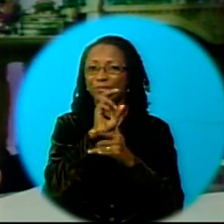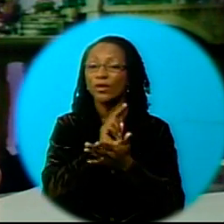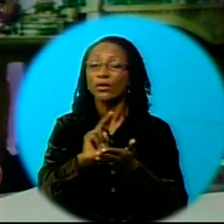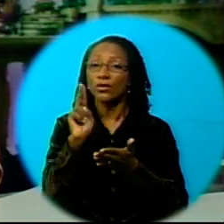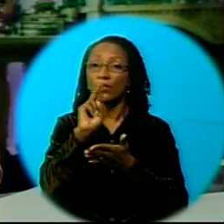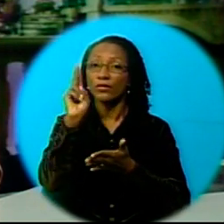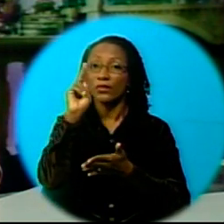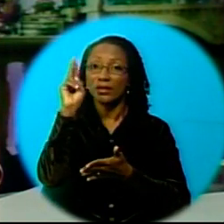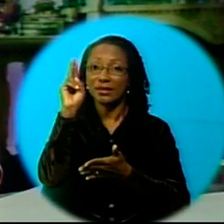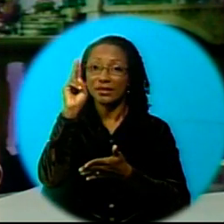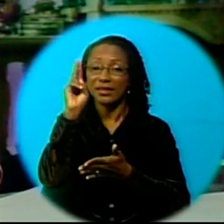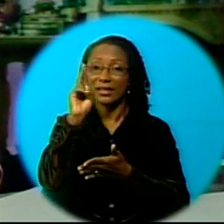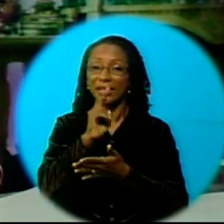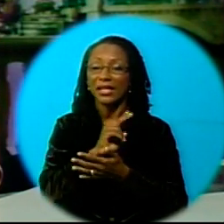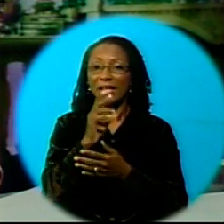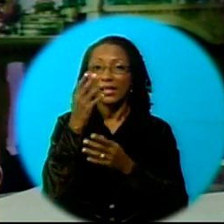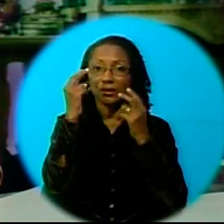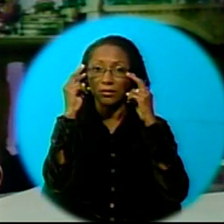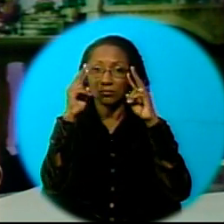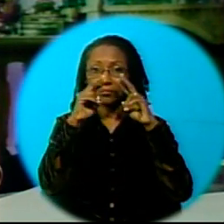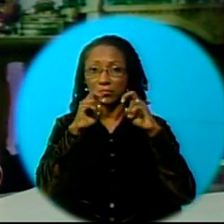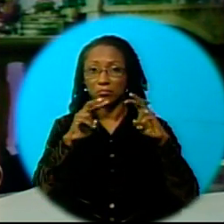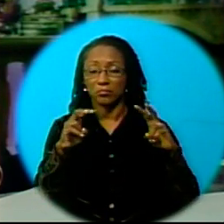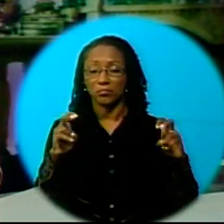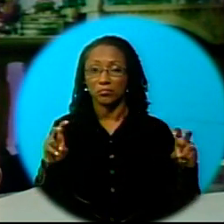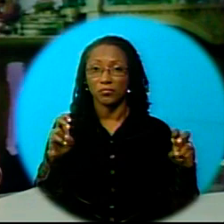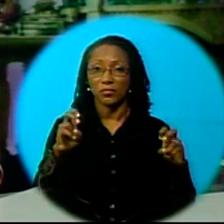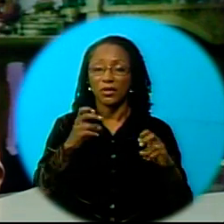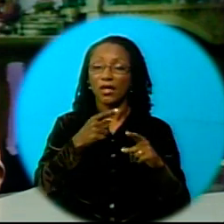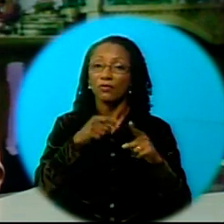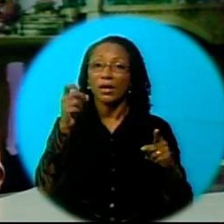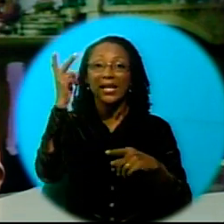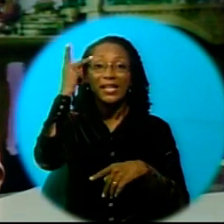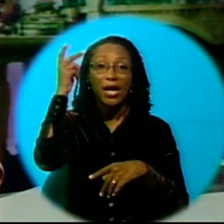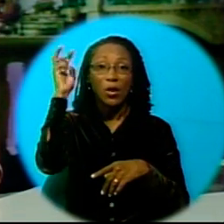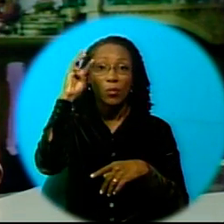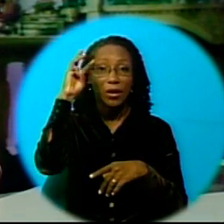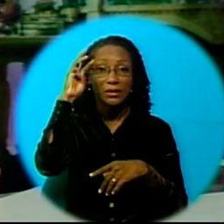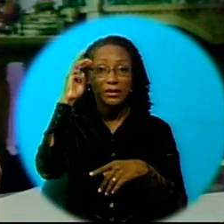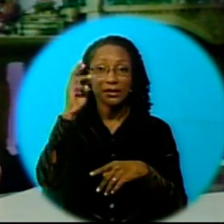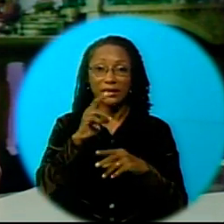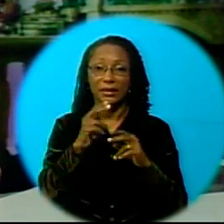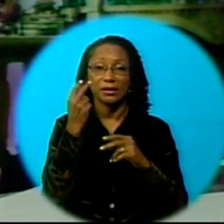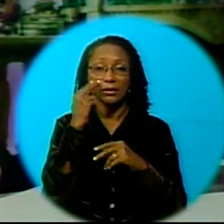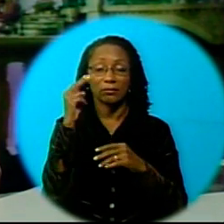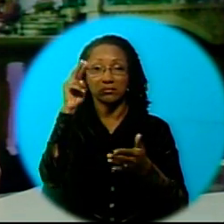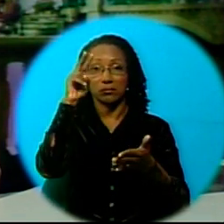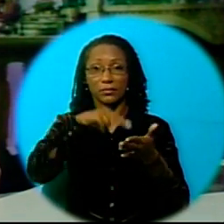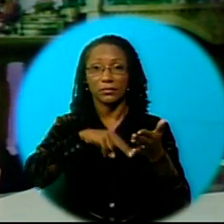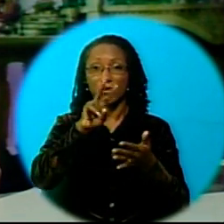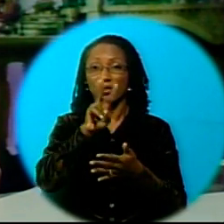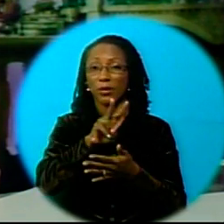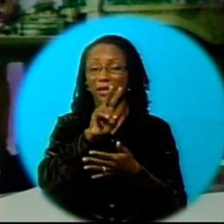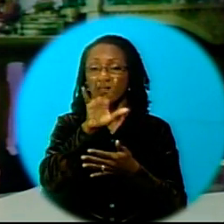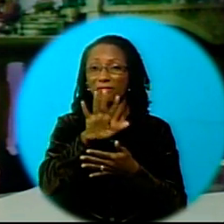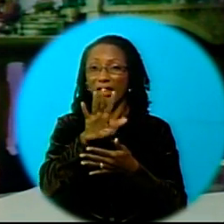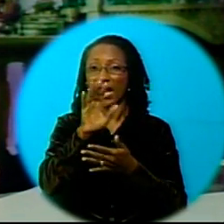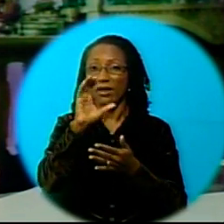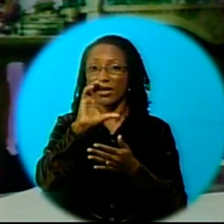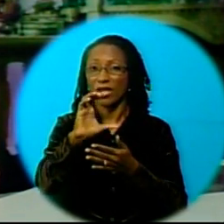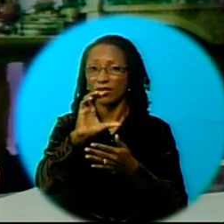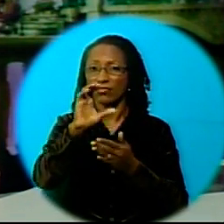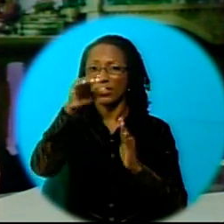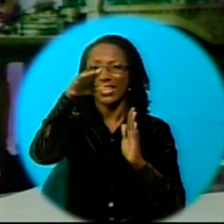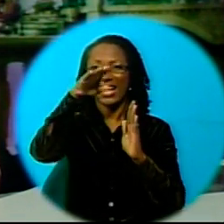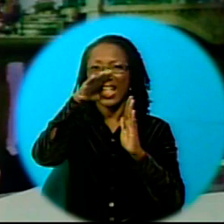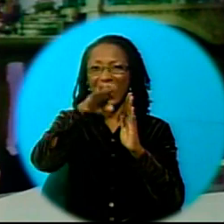campus registrar Ken Walters during a news conference yesterday, where he revealed that nearly 2,500 fewer students would be